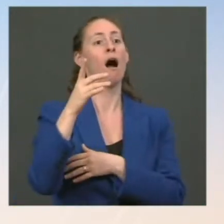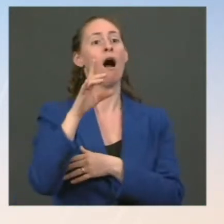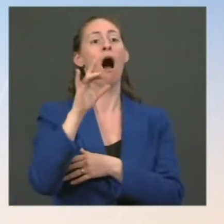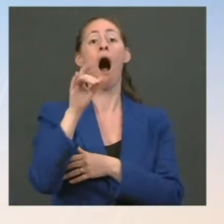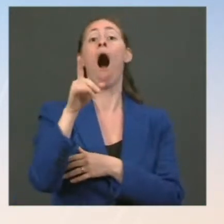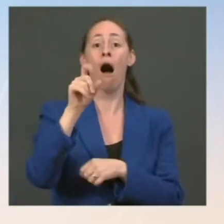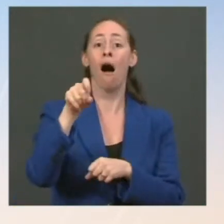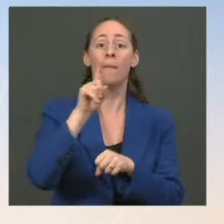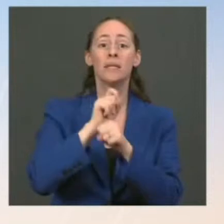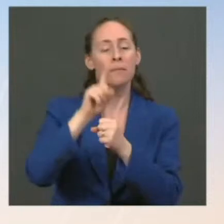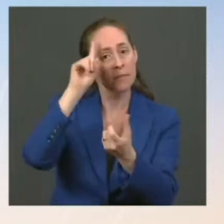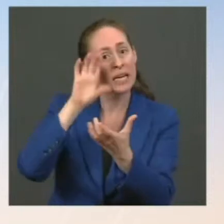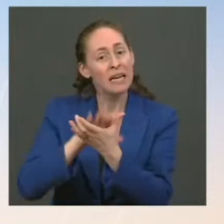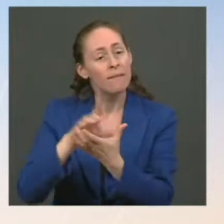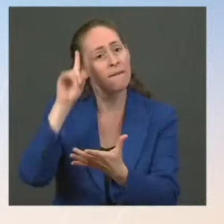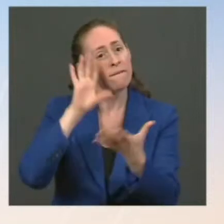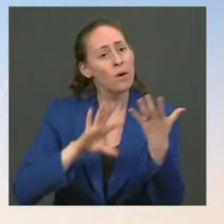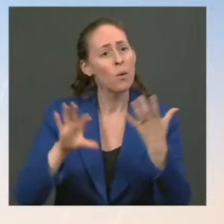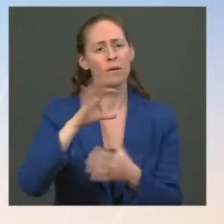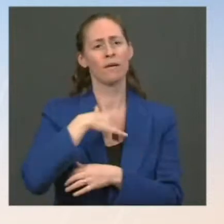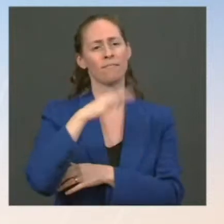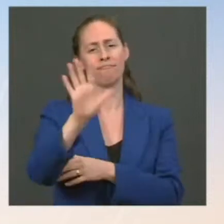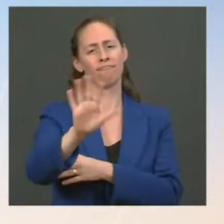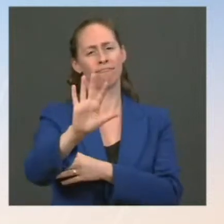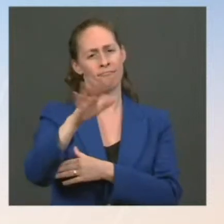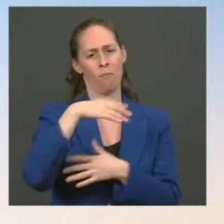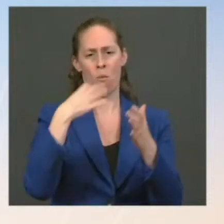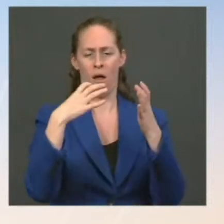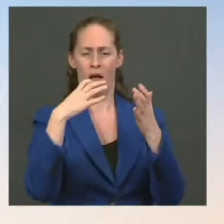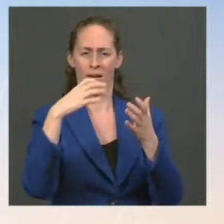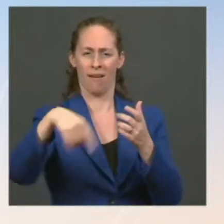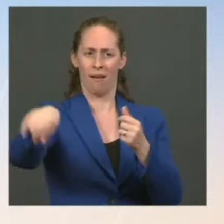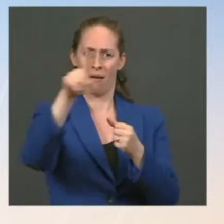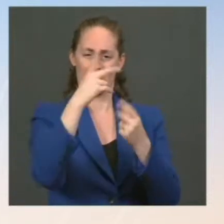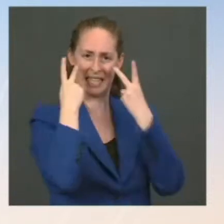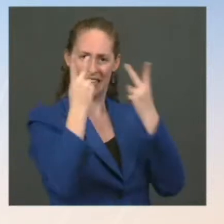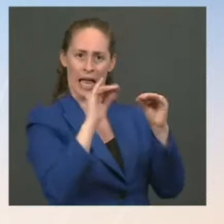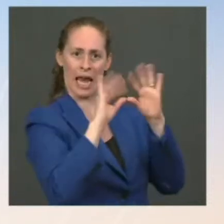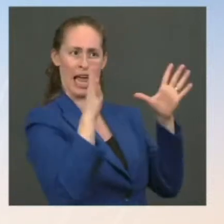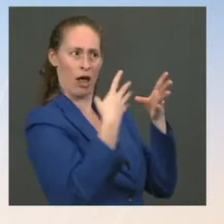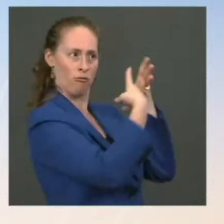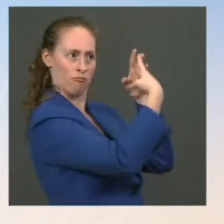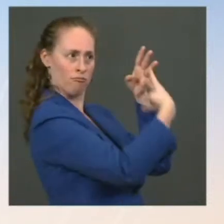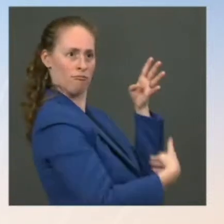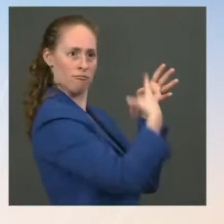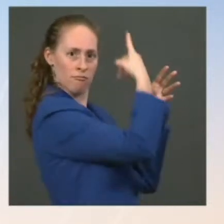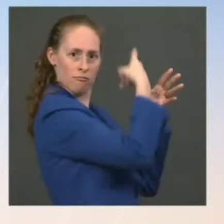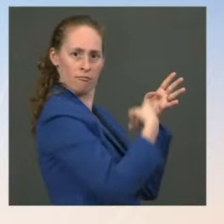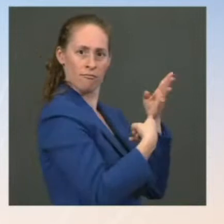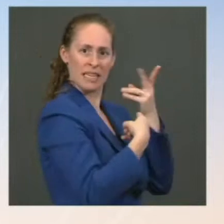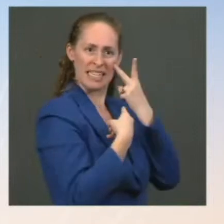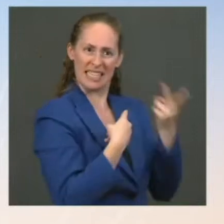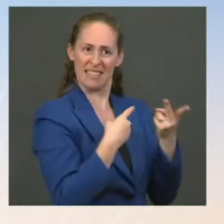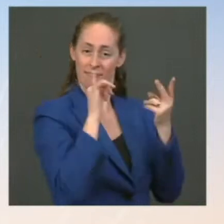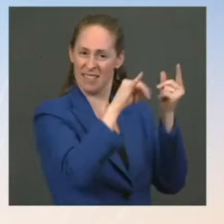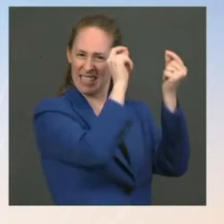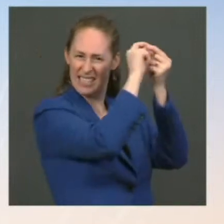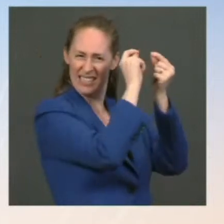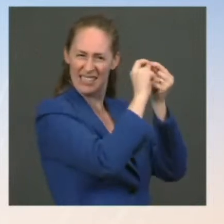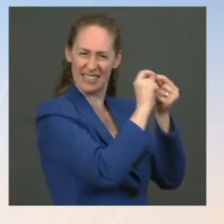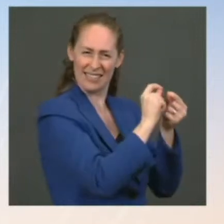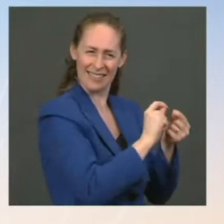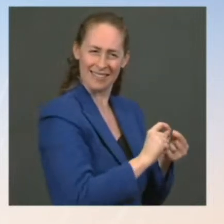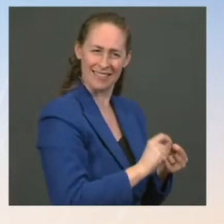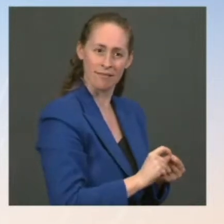I'm trying to do is alleviate the confusion, right? And explain these are exactly the categories. Anyone who's had a Pfizer